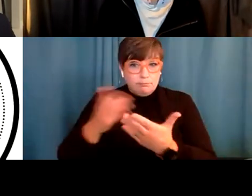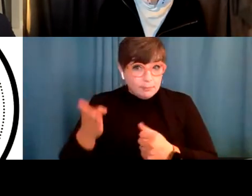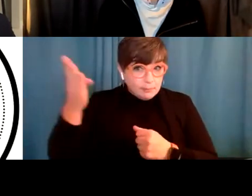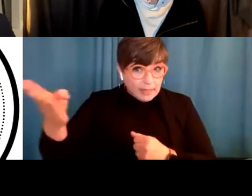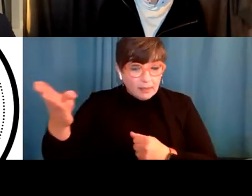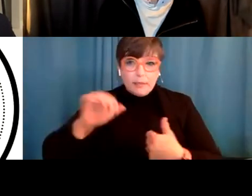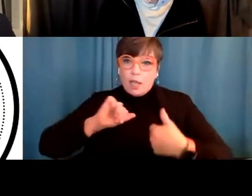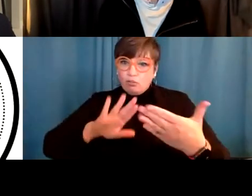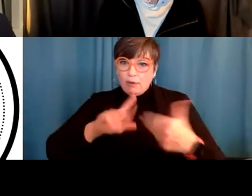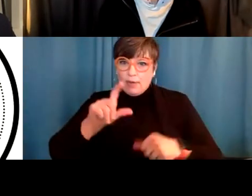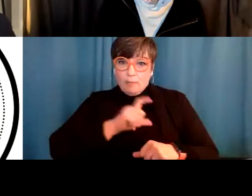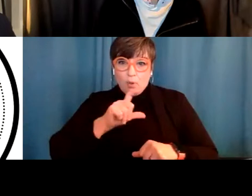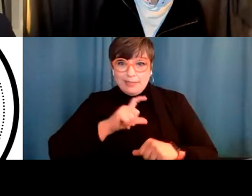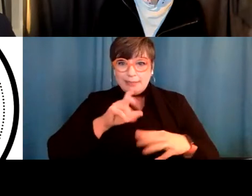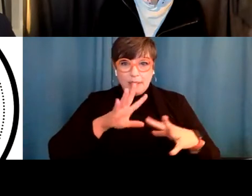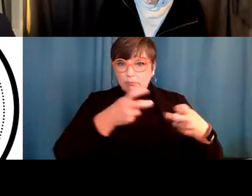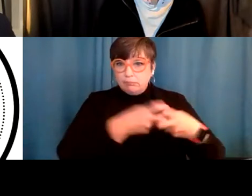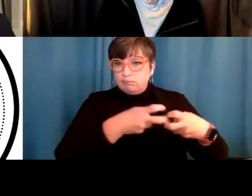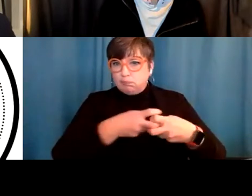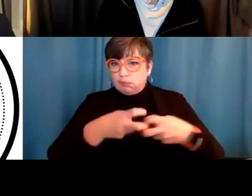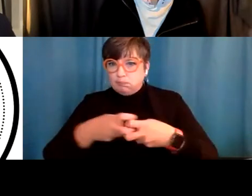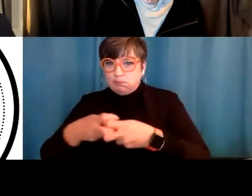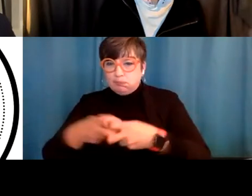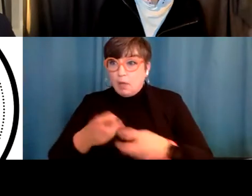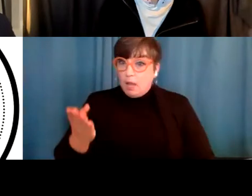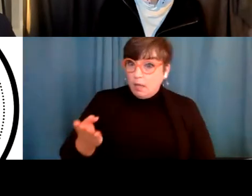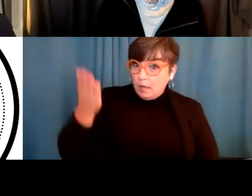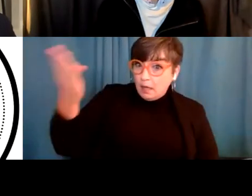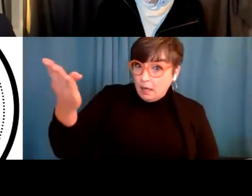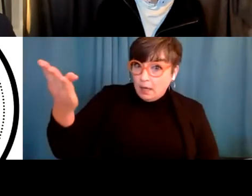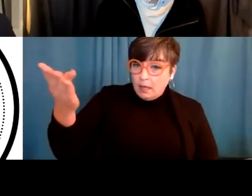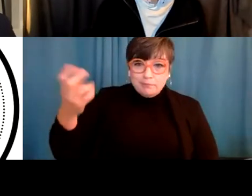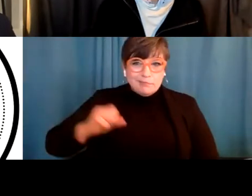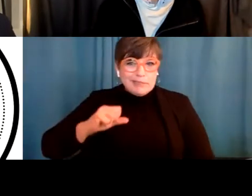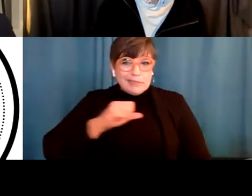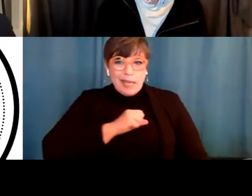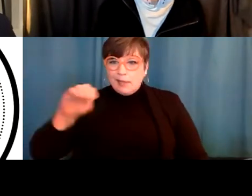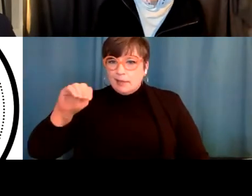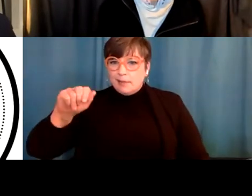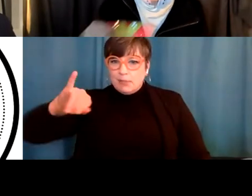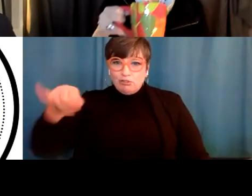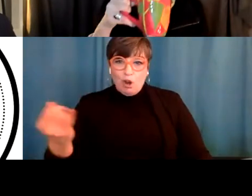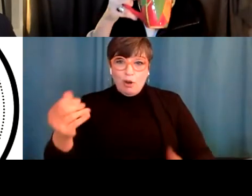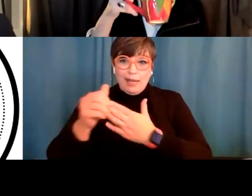policing that died on the floor by the former Senate Majority Leader and arguably the Conservative Party.